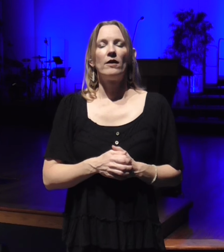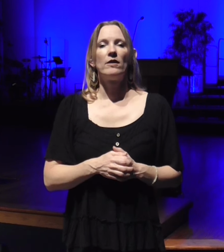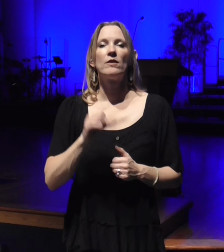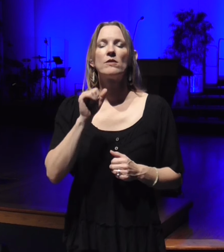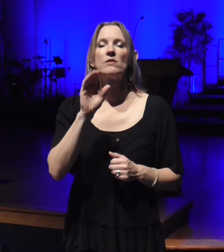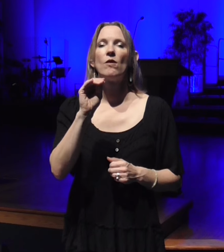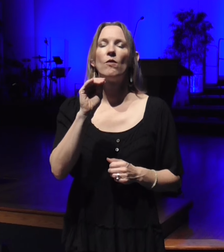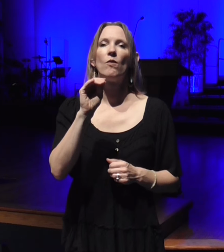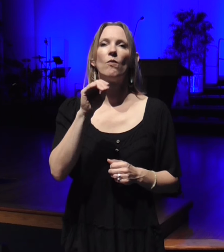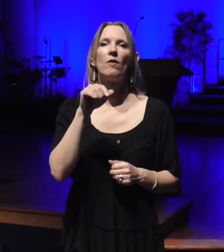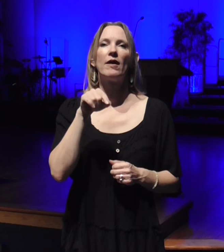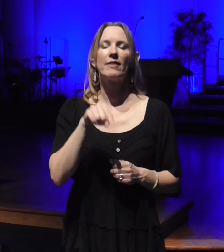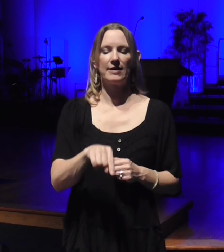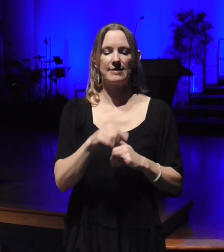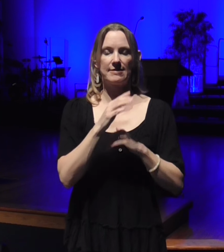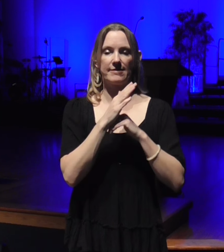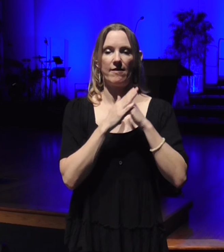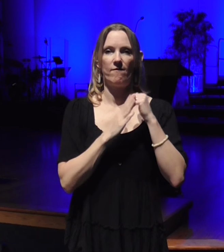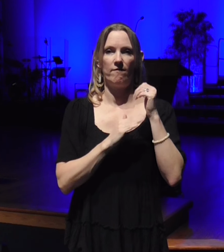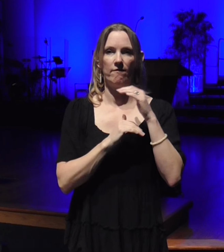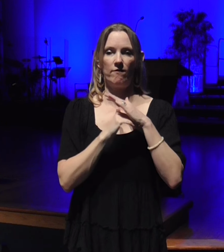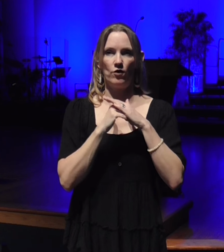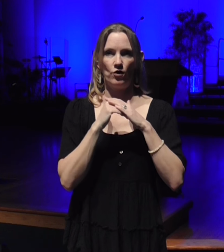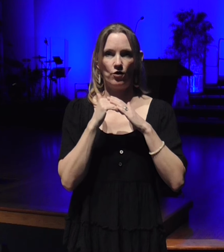So in this comfort,